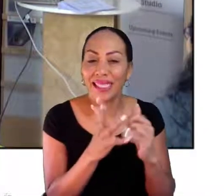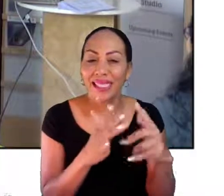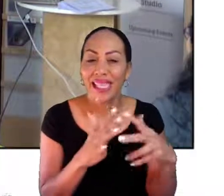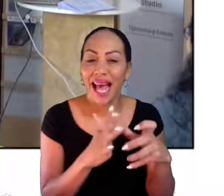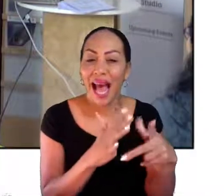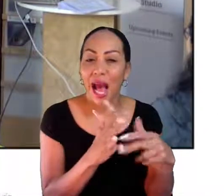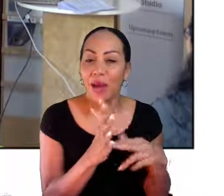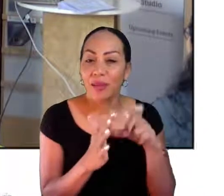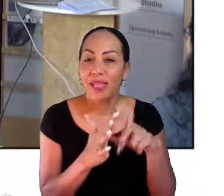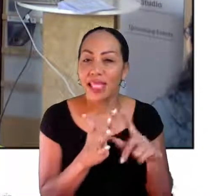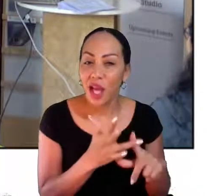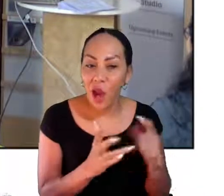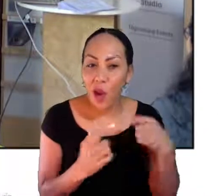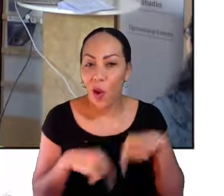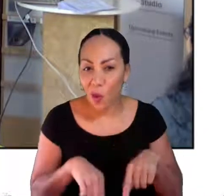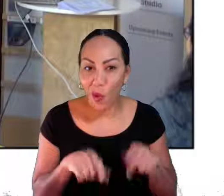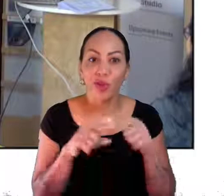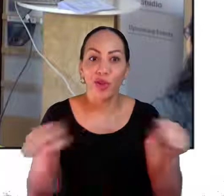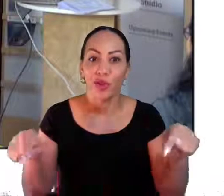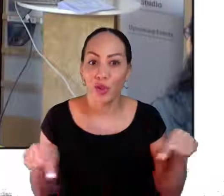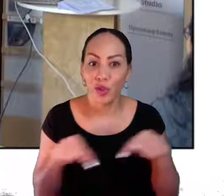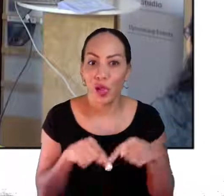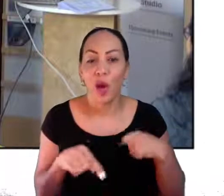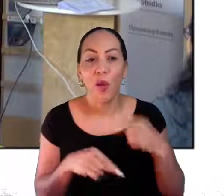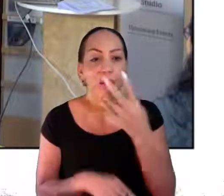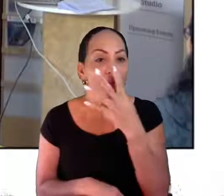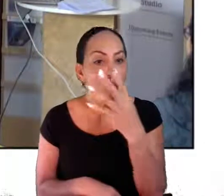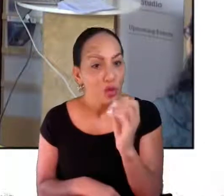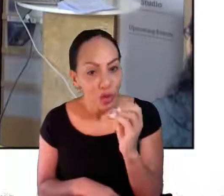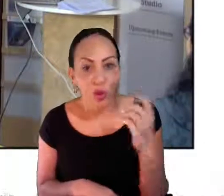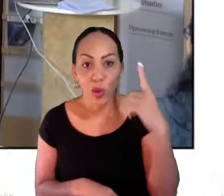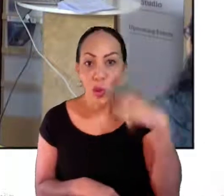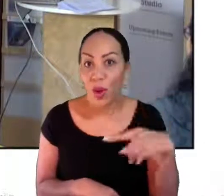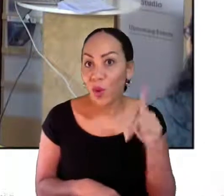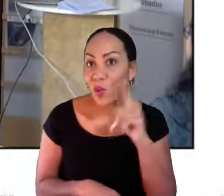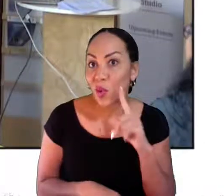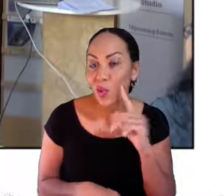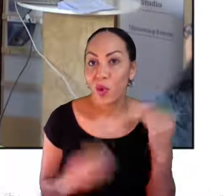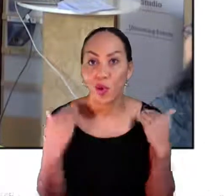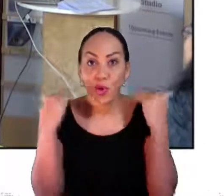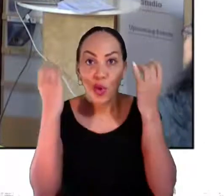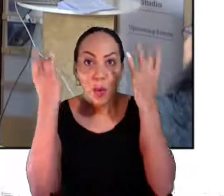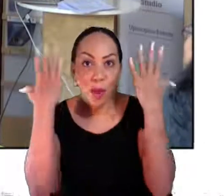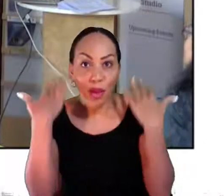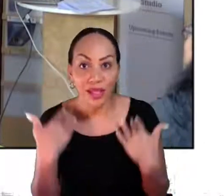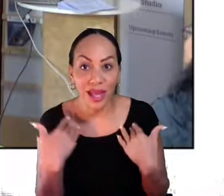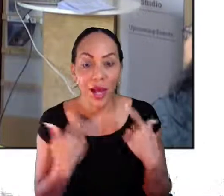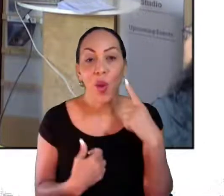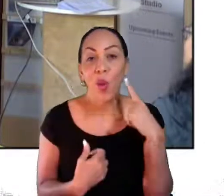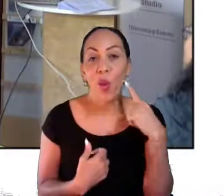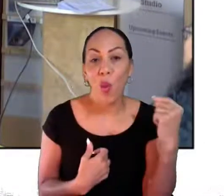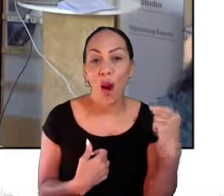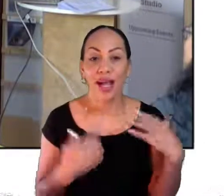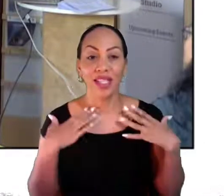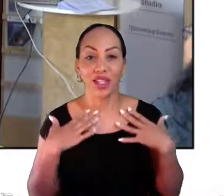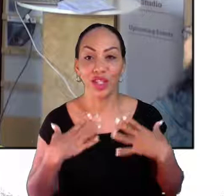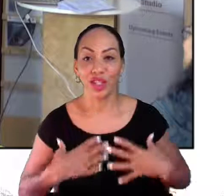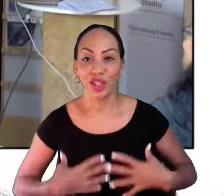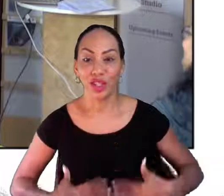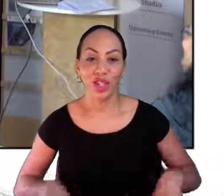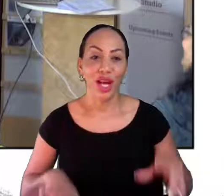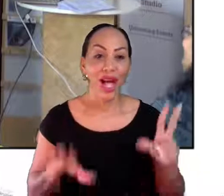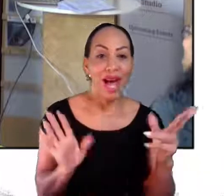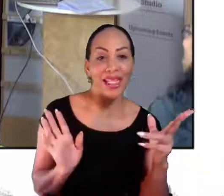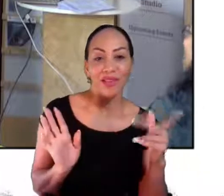a 40-year-old white woman with short blonde hair, a white shirt, and some slightly vampish lipstick today.